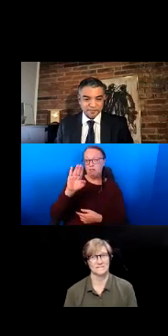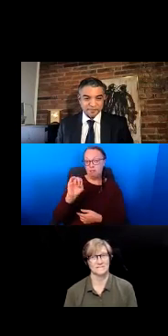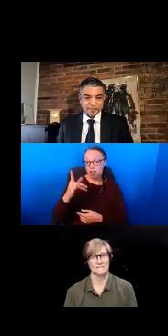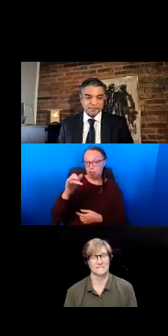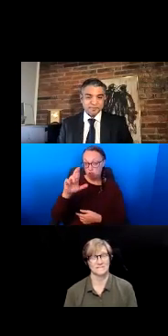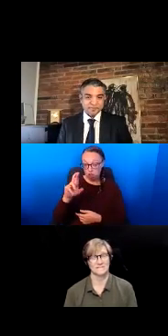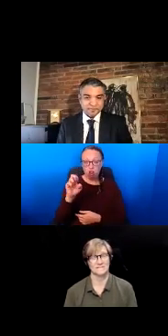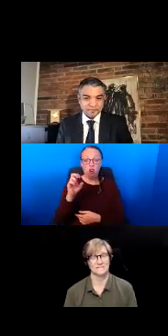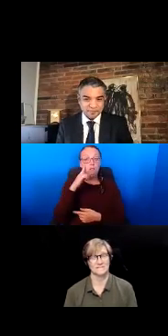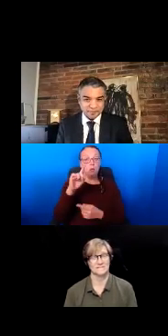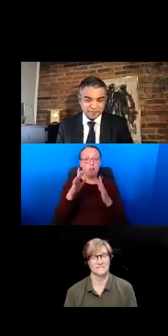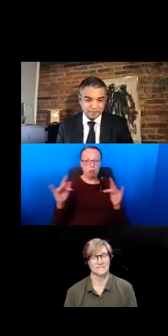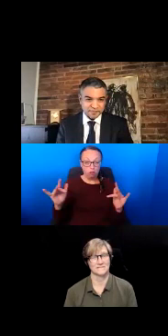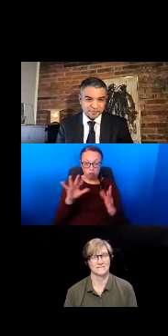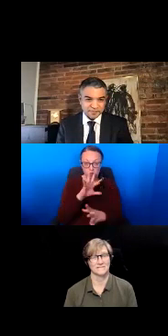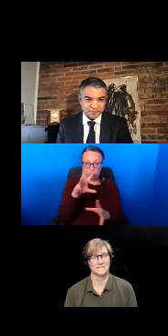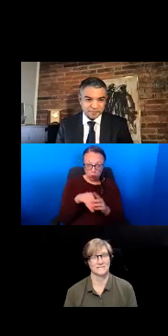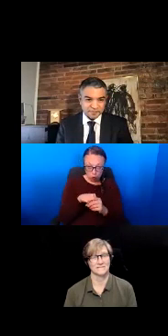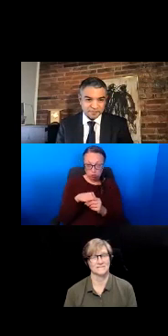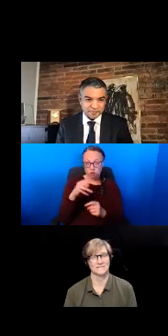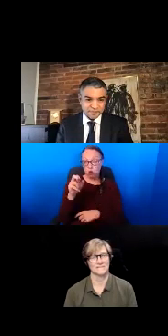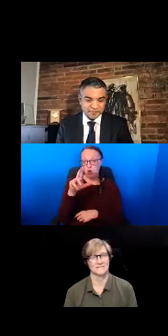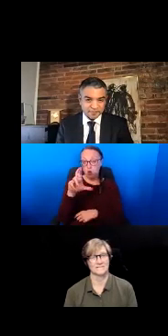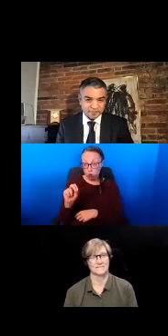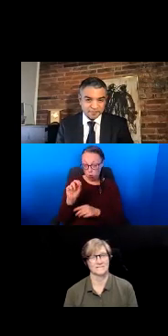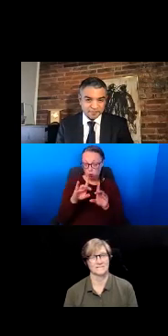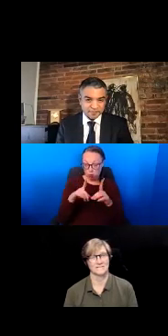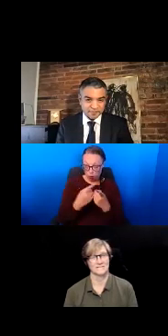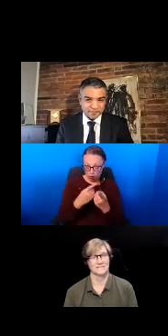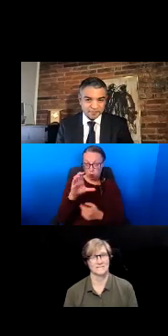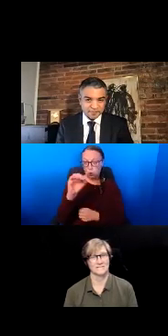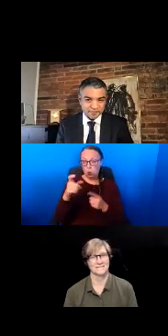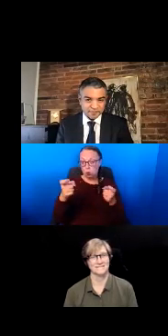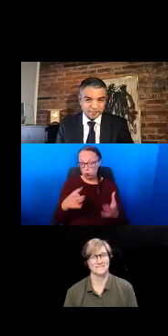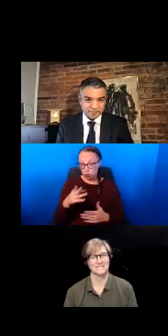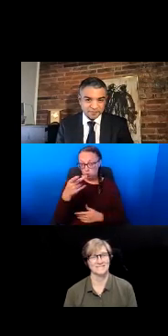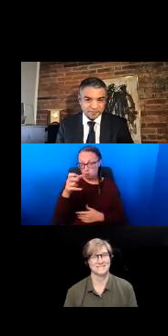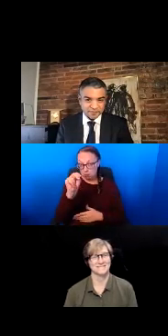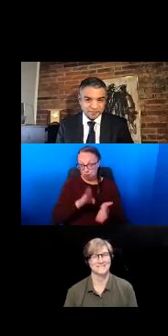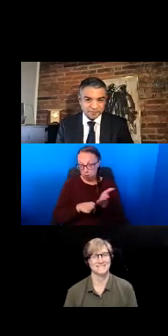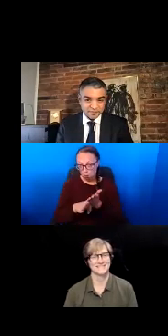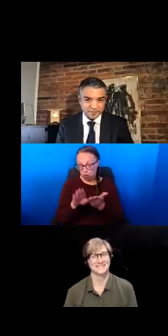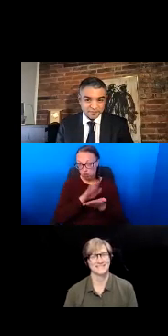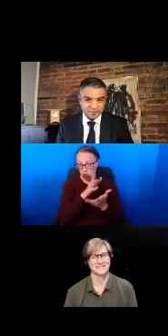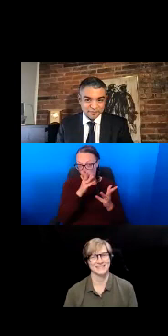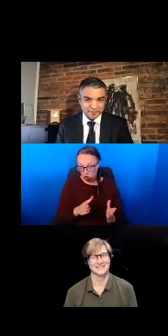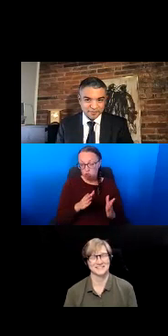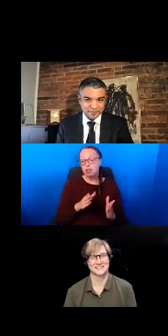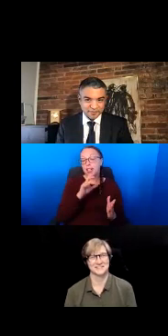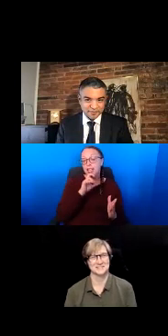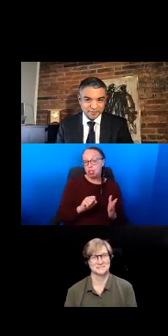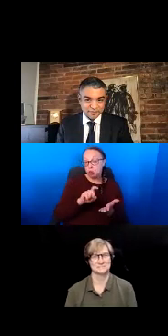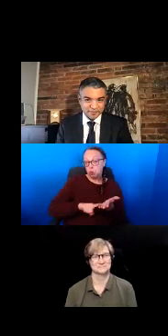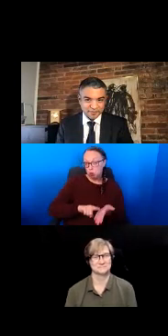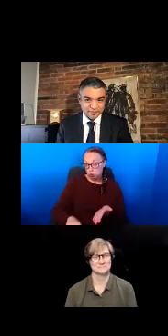Inclusion for Penn, the Neurology Department, co-director of Penn Minority Scholars in Aging Research Program, and